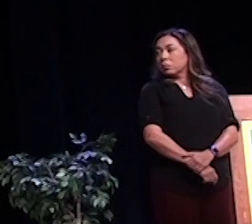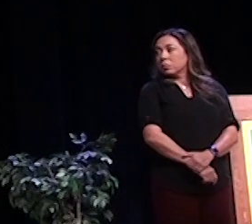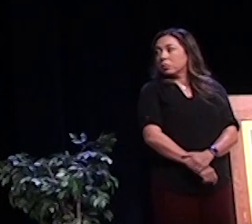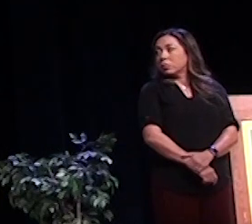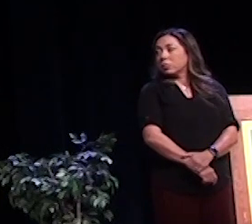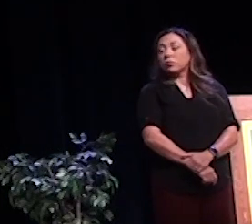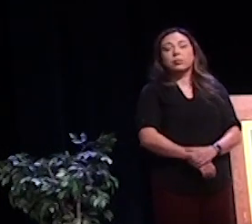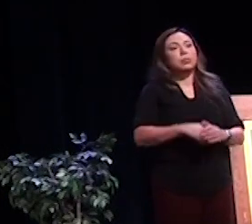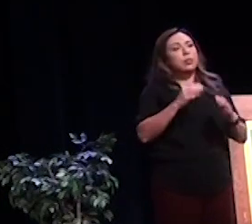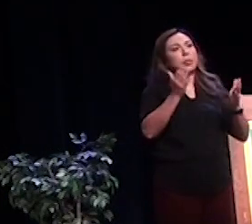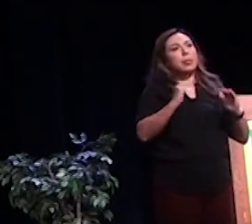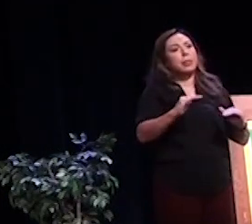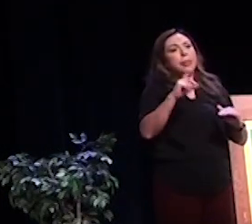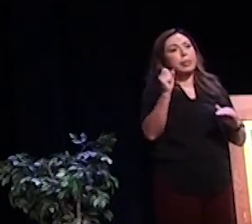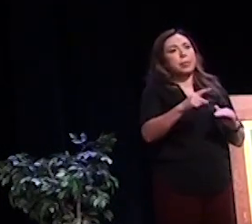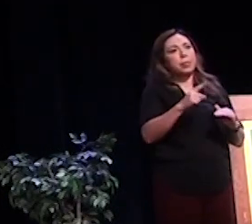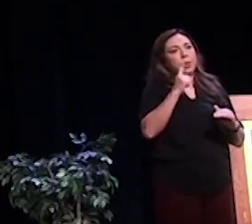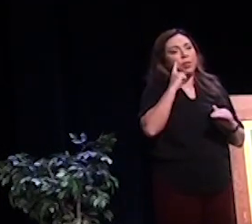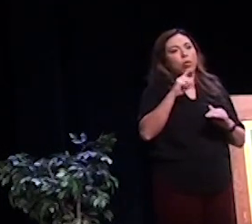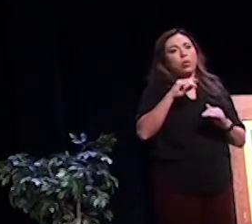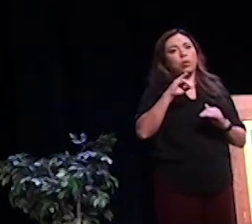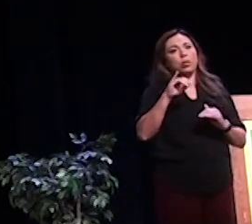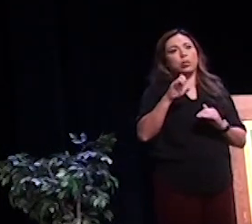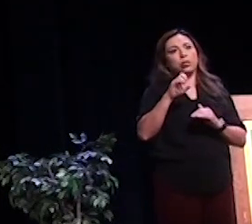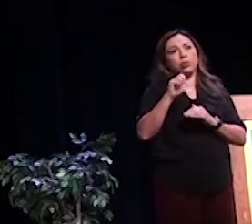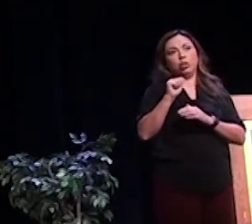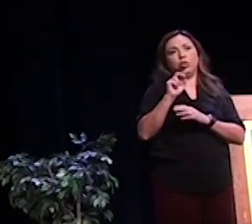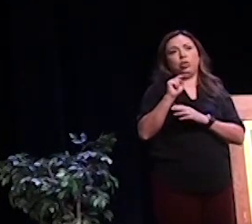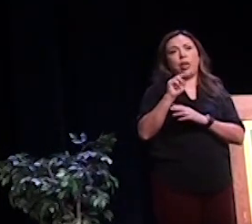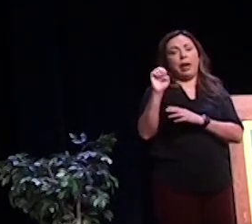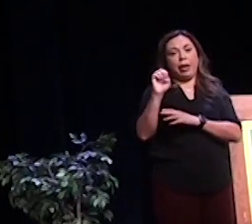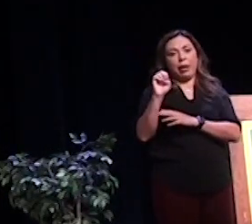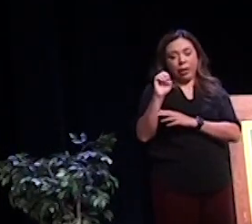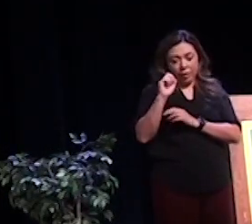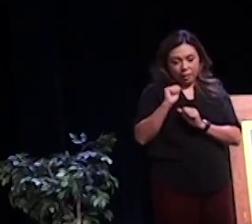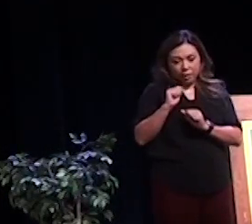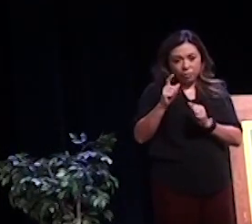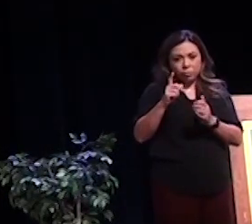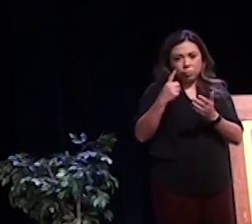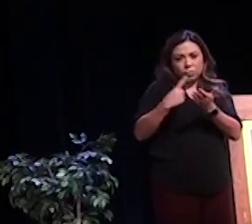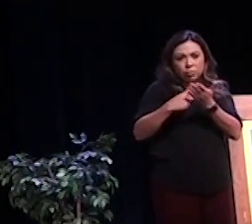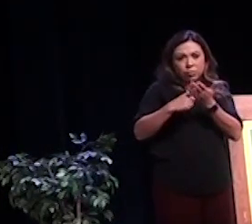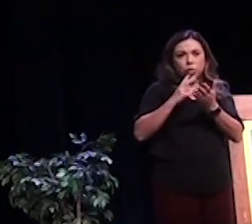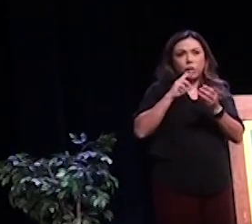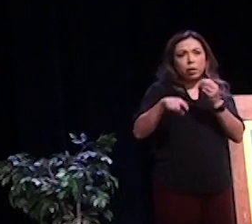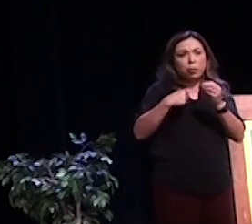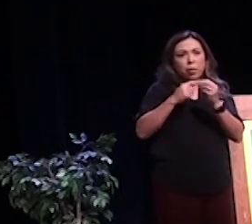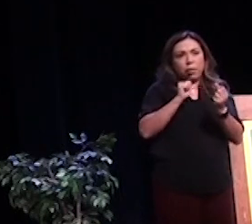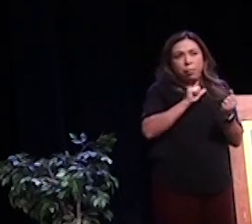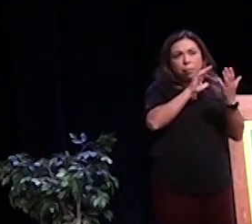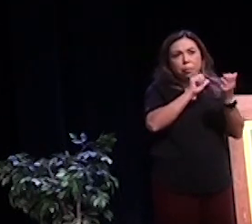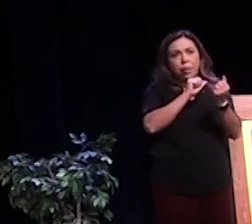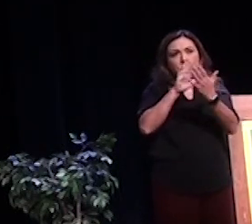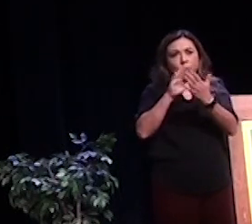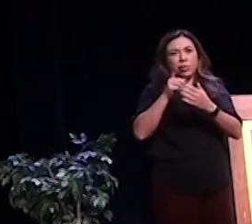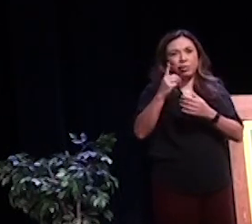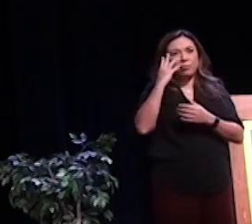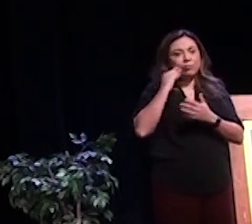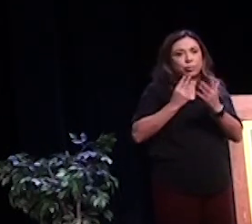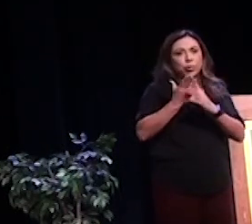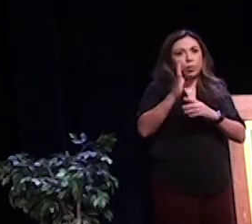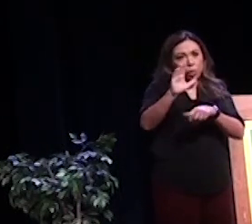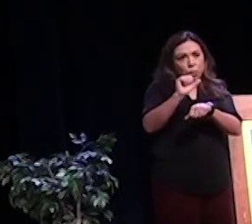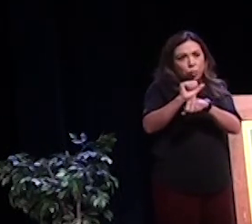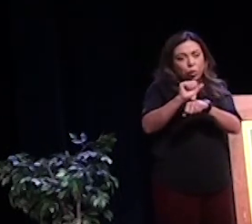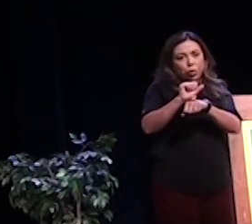So this next question is for Janae. Can you talk a little bit about some of the barriers you face in your work, and particularly